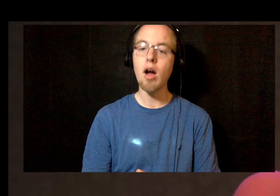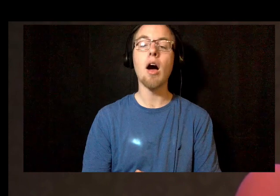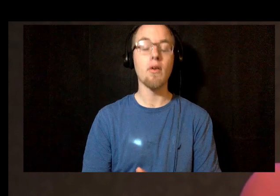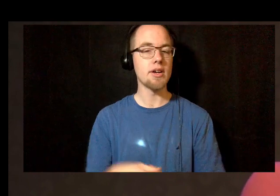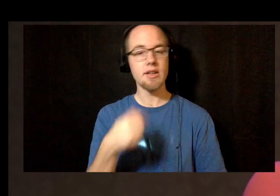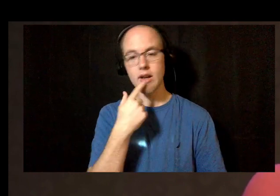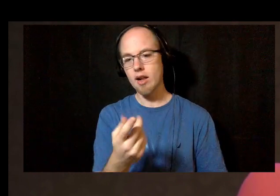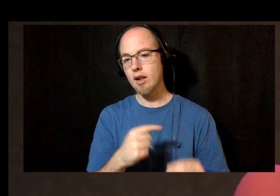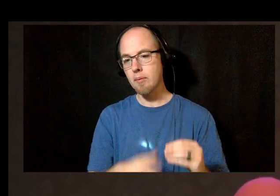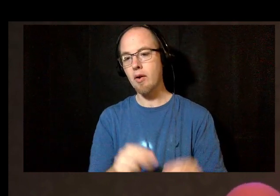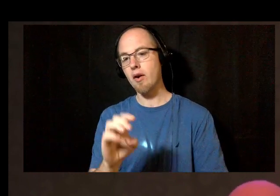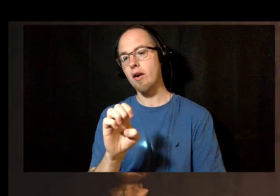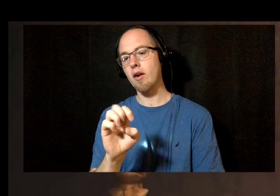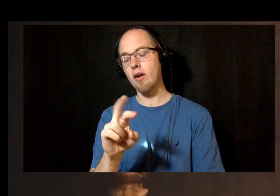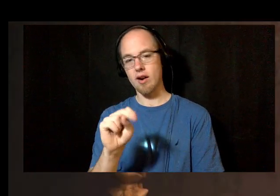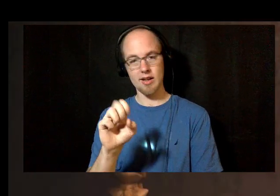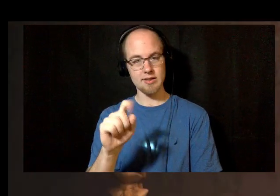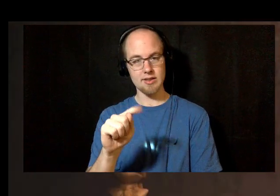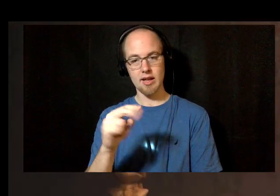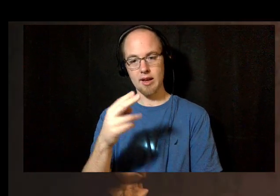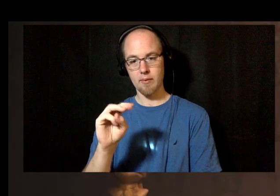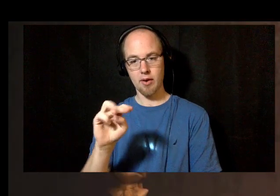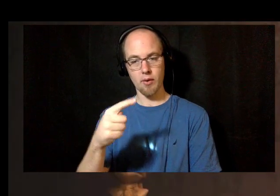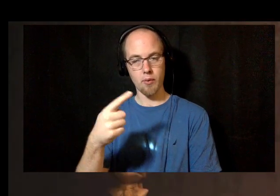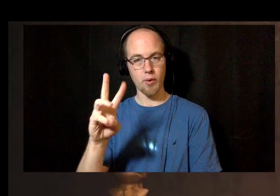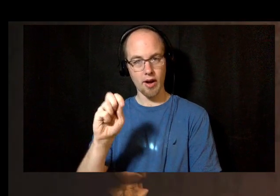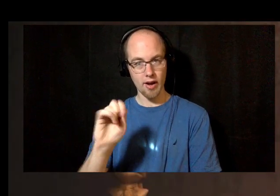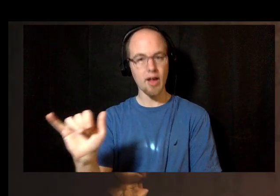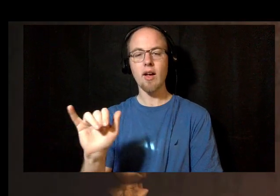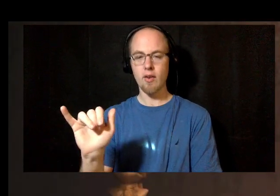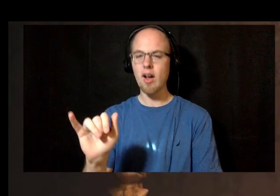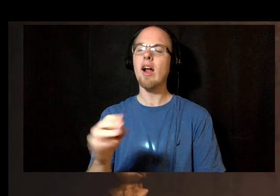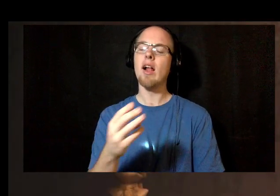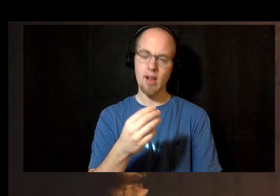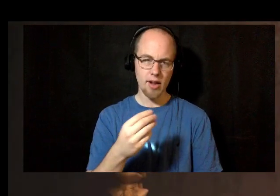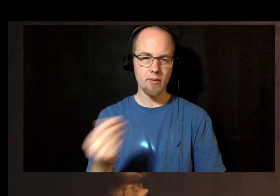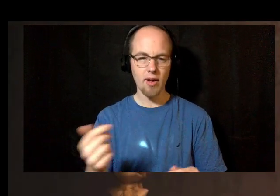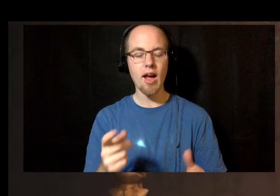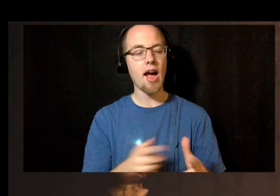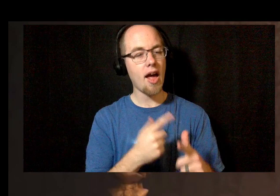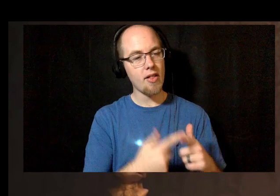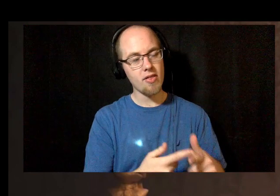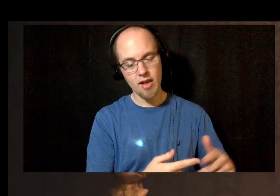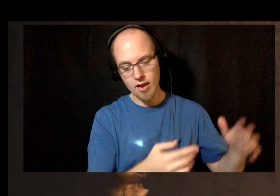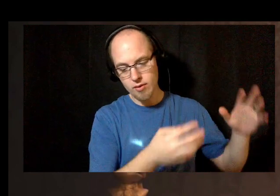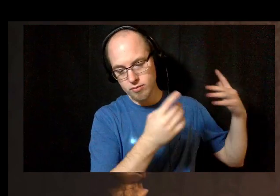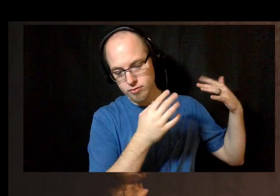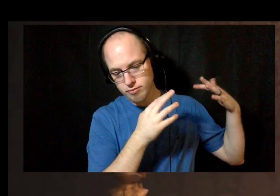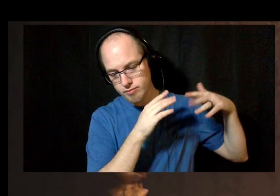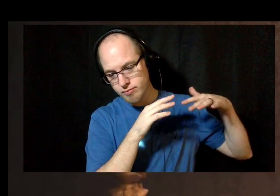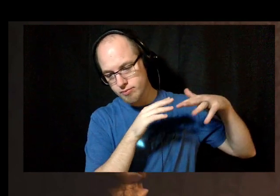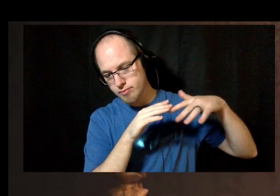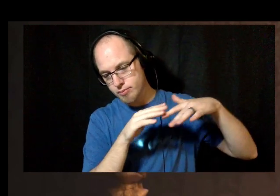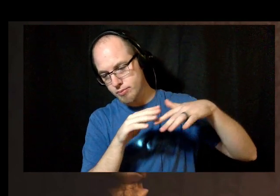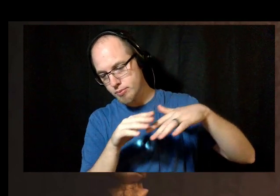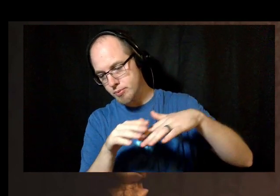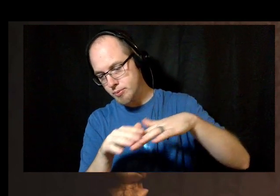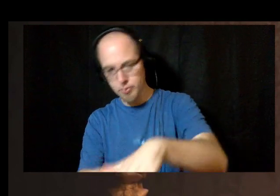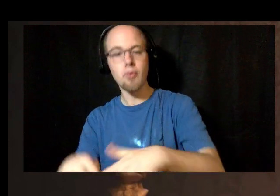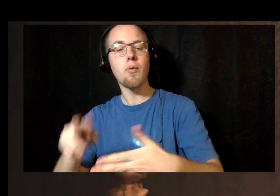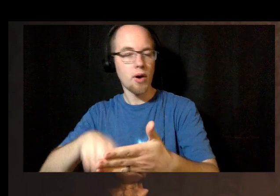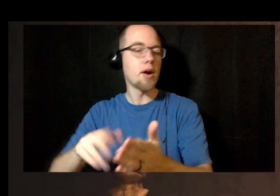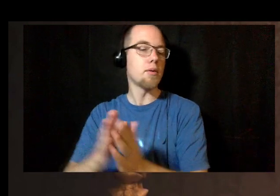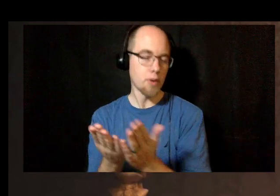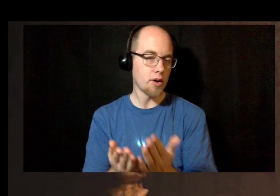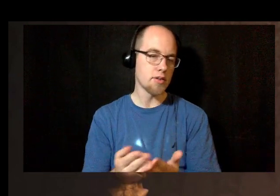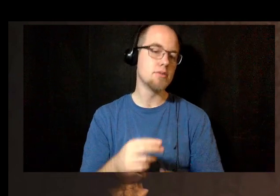bit about Ernest Hemingway, a bit about Hemmers, and then we'll just let the segue into reading the book develop organically,